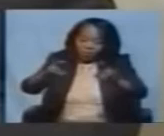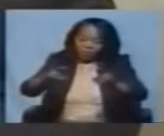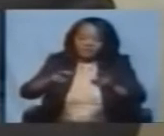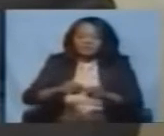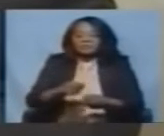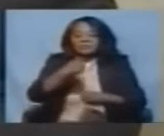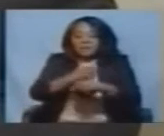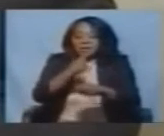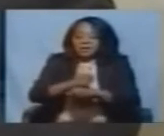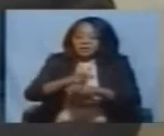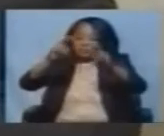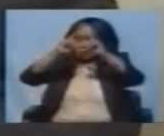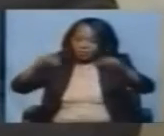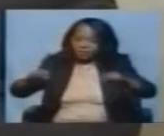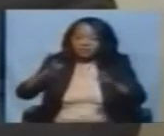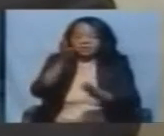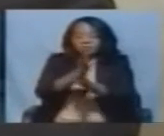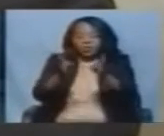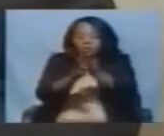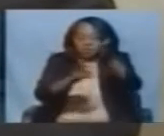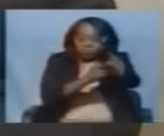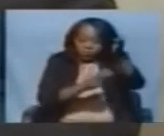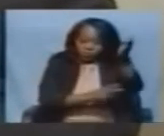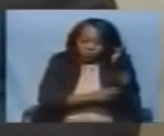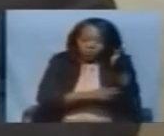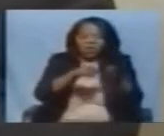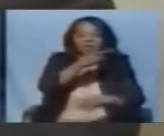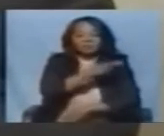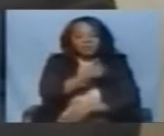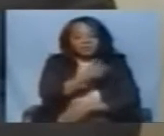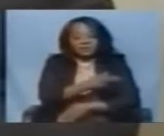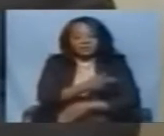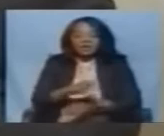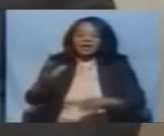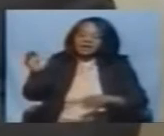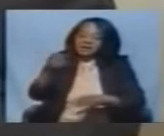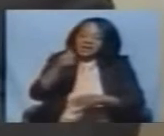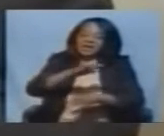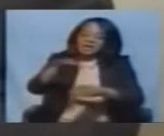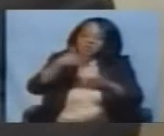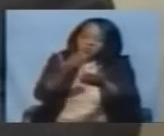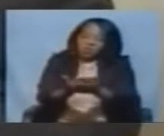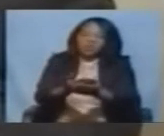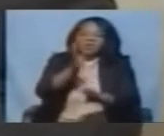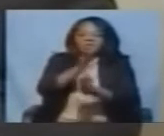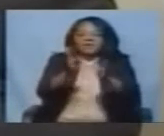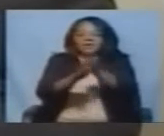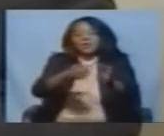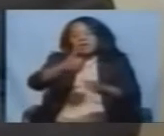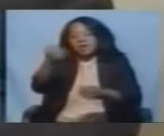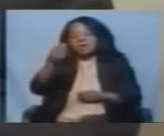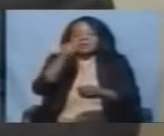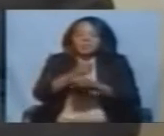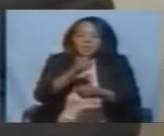building universities, building bridges, building hospitals, undertaking any infrastructure or any other works in government,